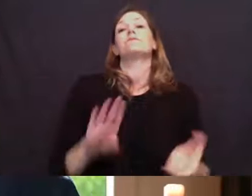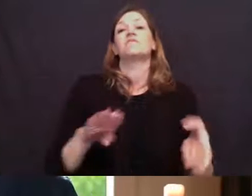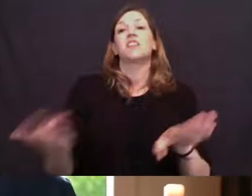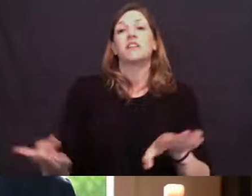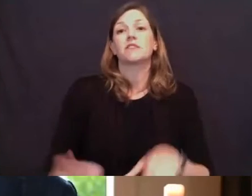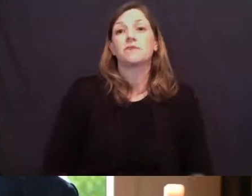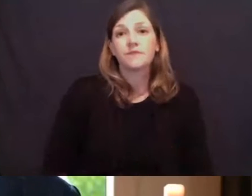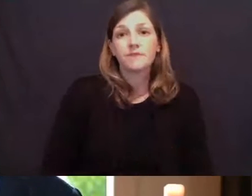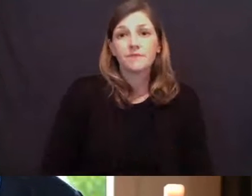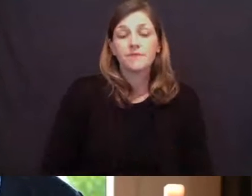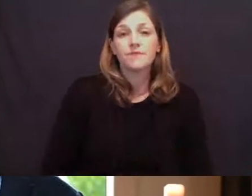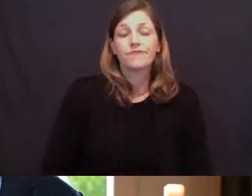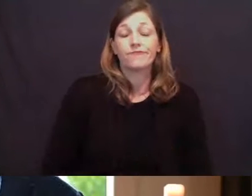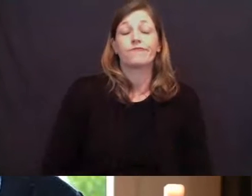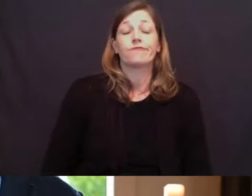dies.